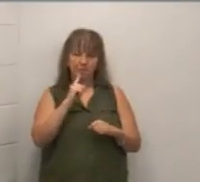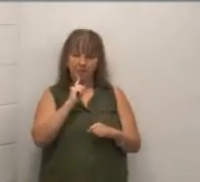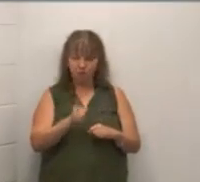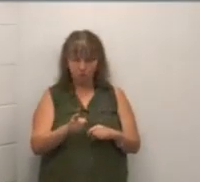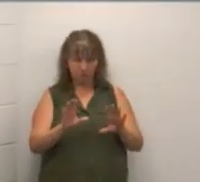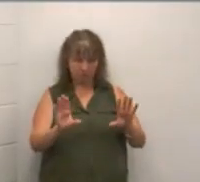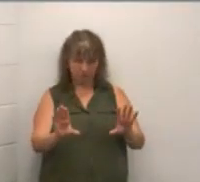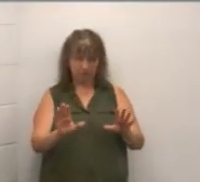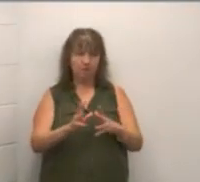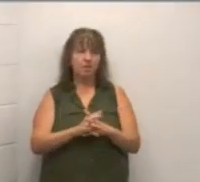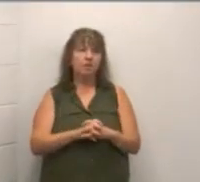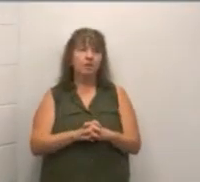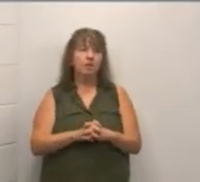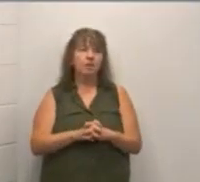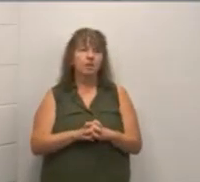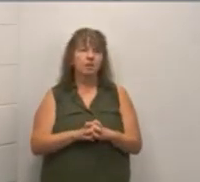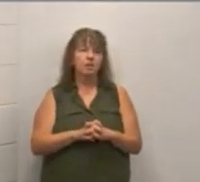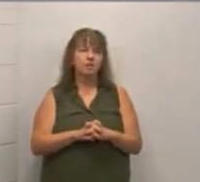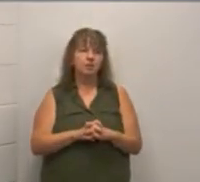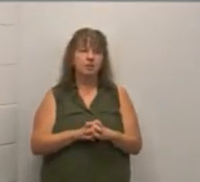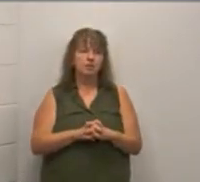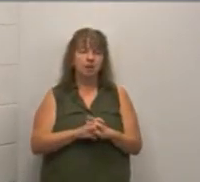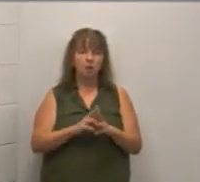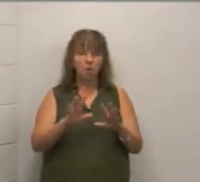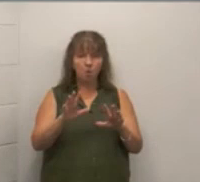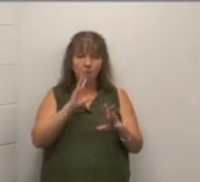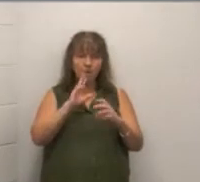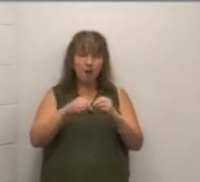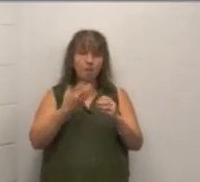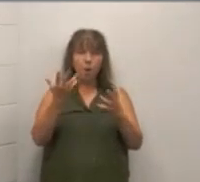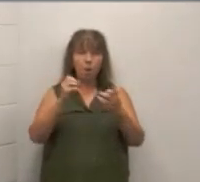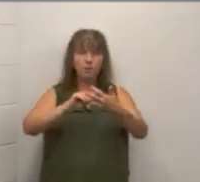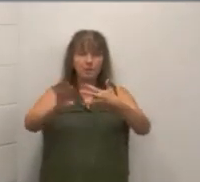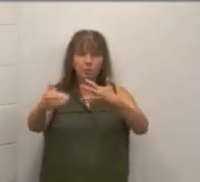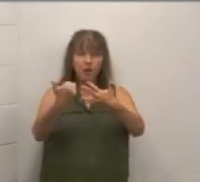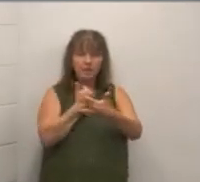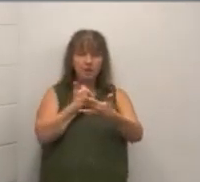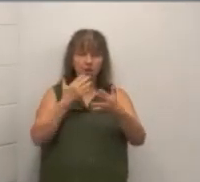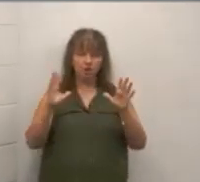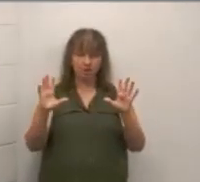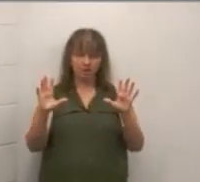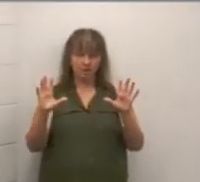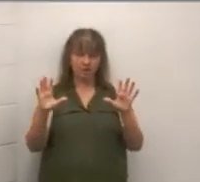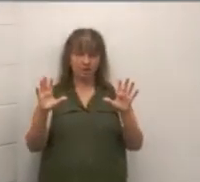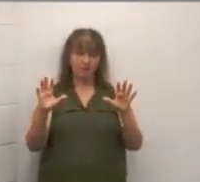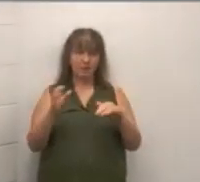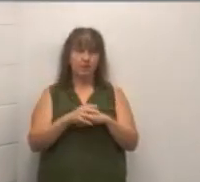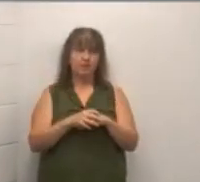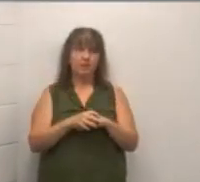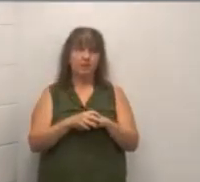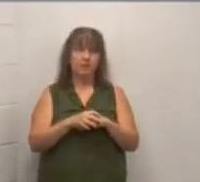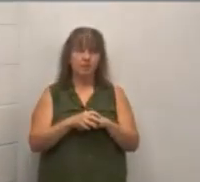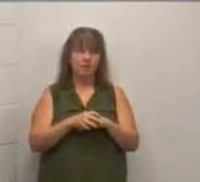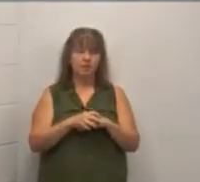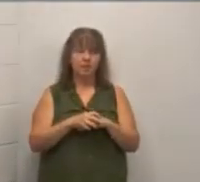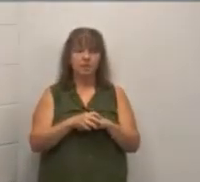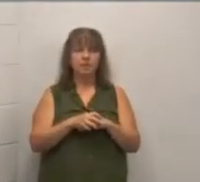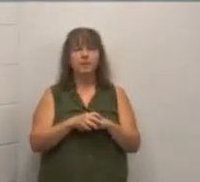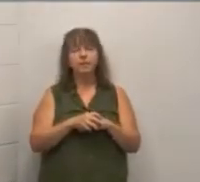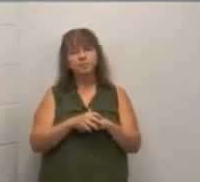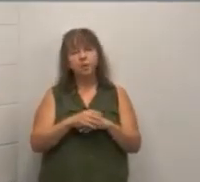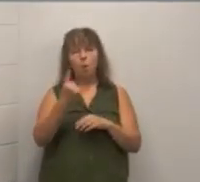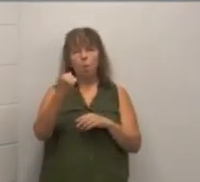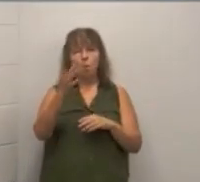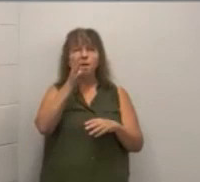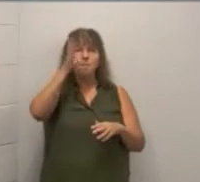I'm clear when we talked about transparency. I think that I heard from